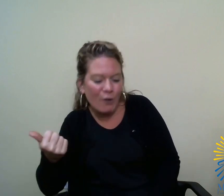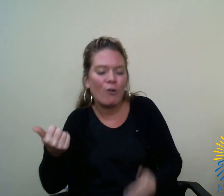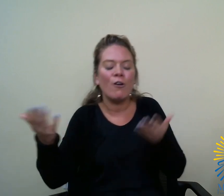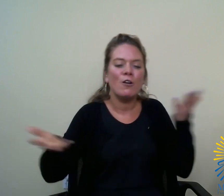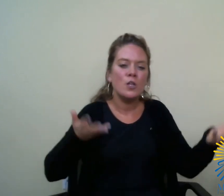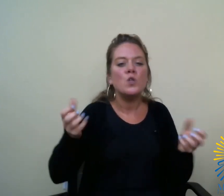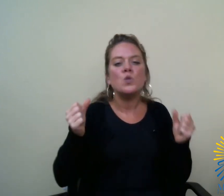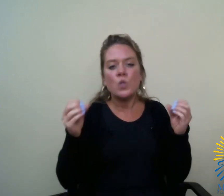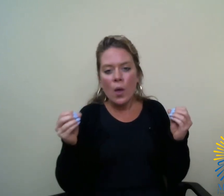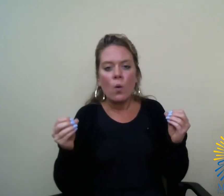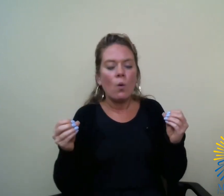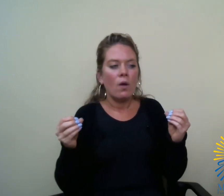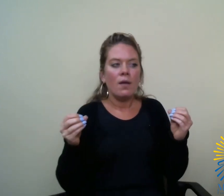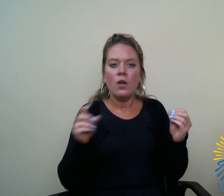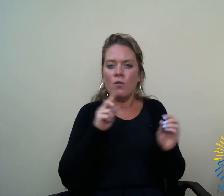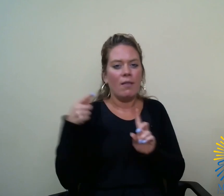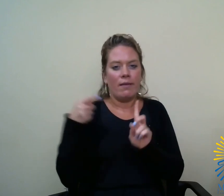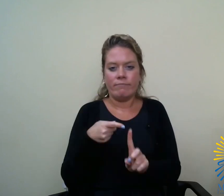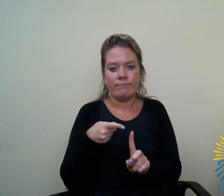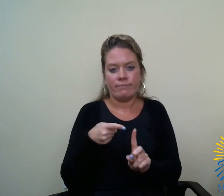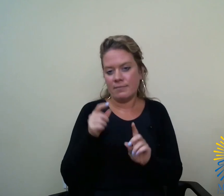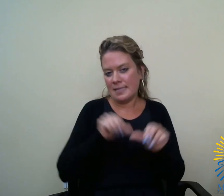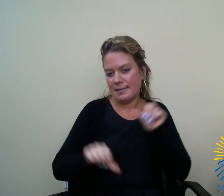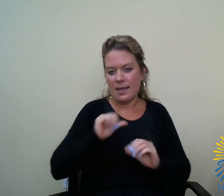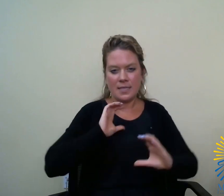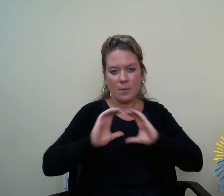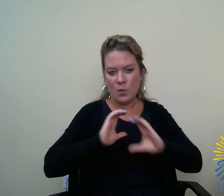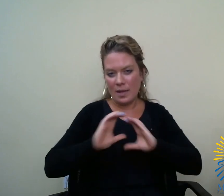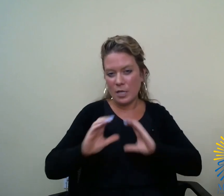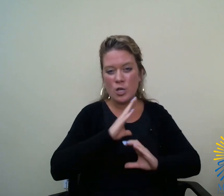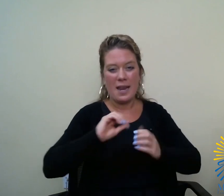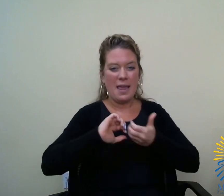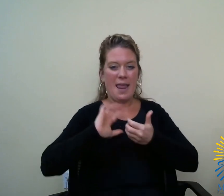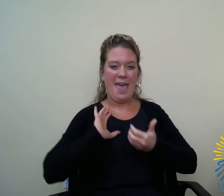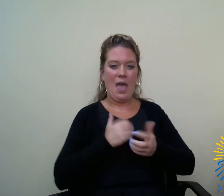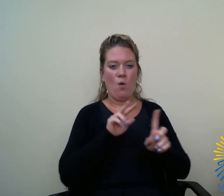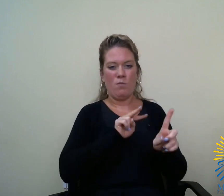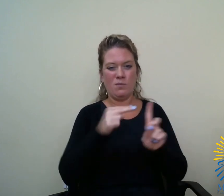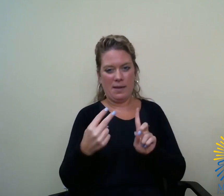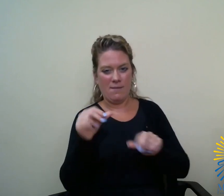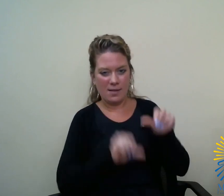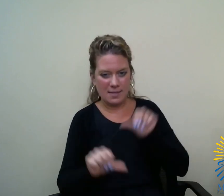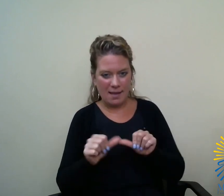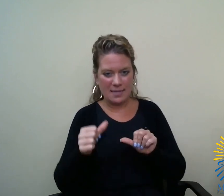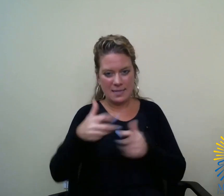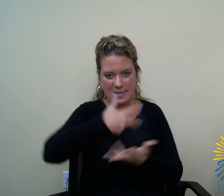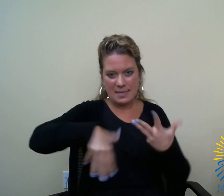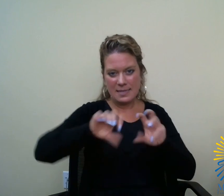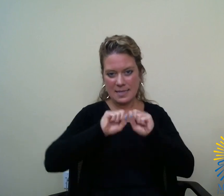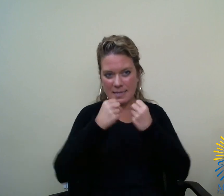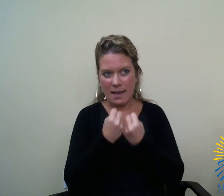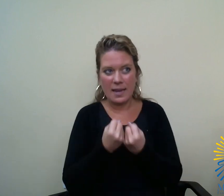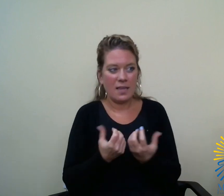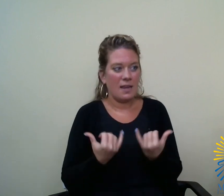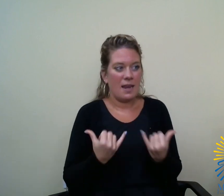one, Sputnik? So it does come down again to that science communication, but it also comes down to the way that we see science in society, right? Like, we also live in an age